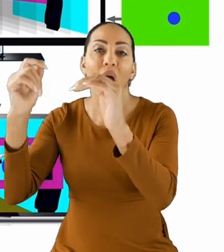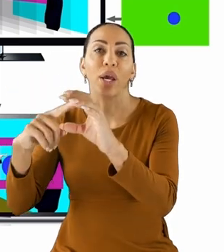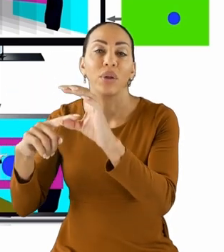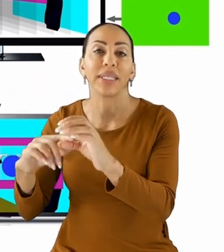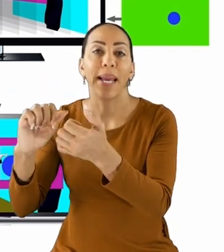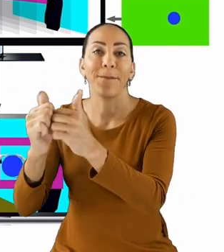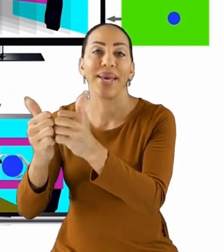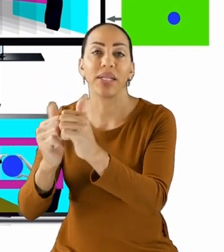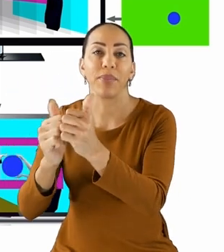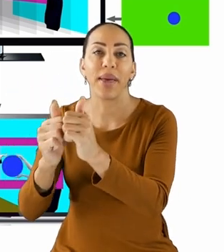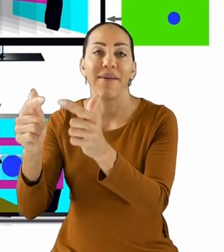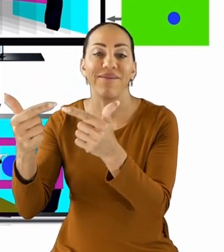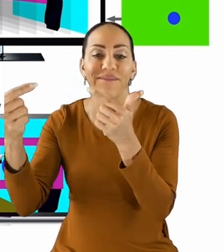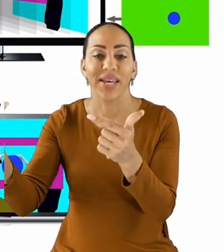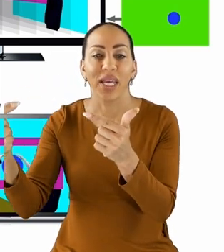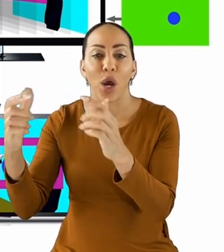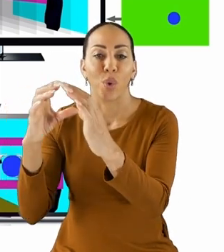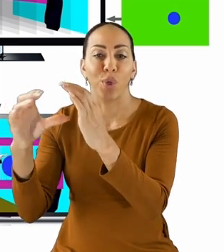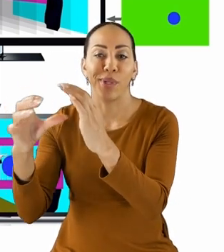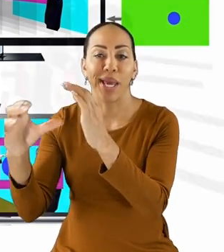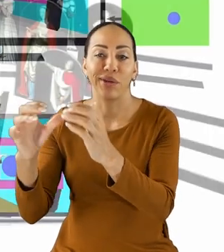latency, peer-to-peer video communication.